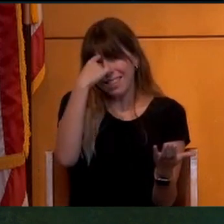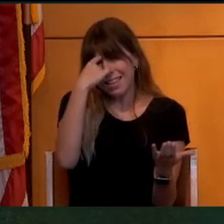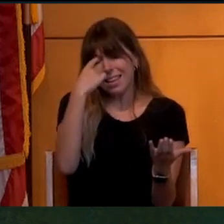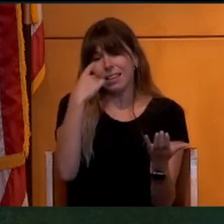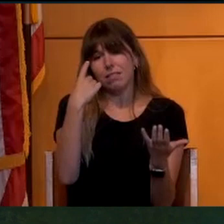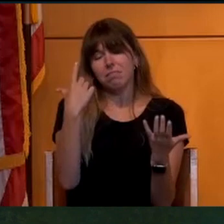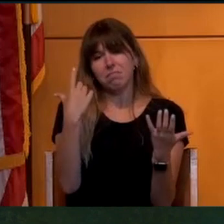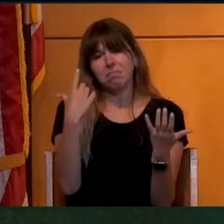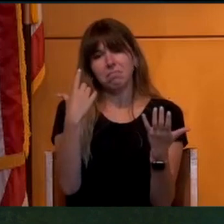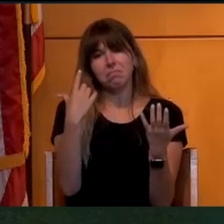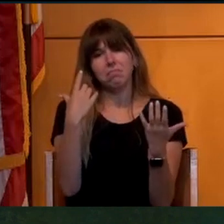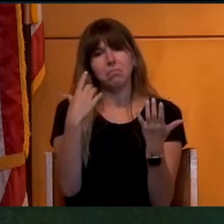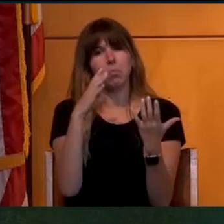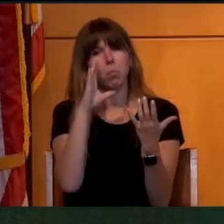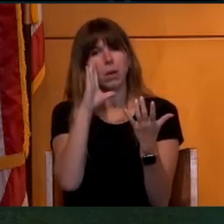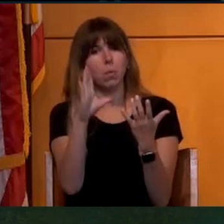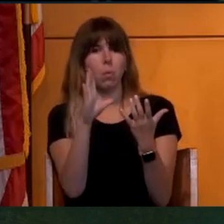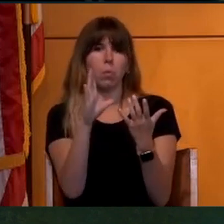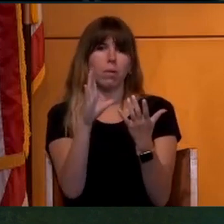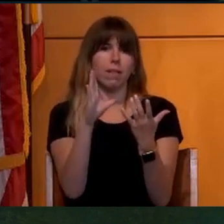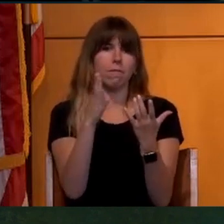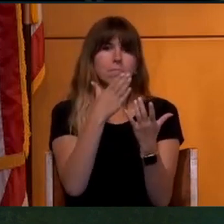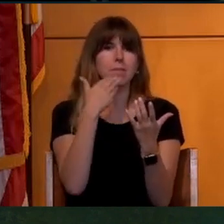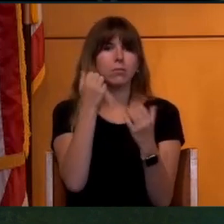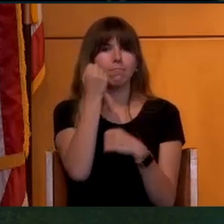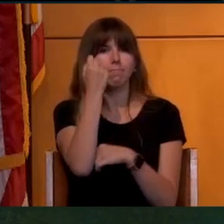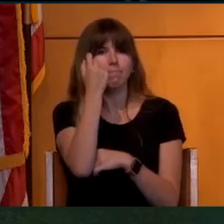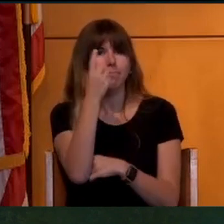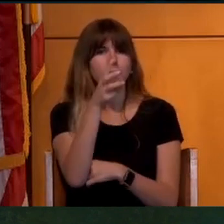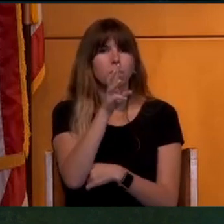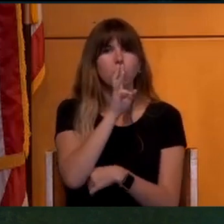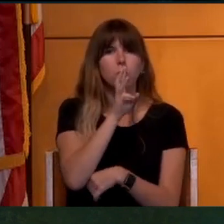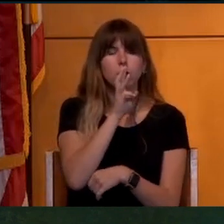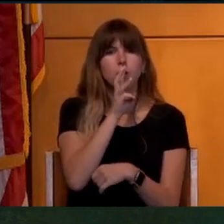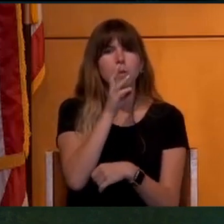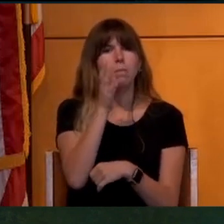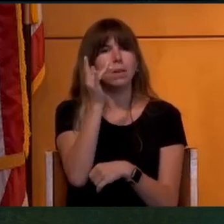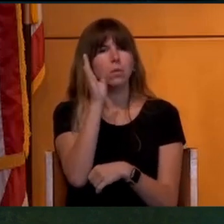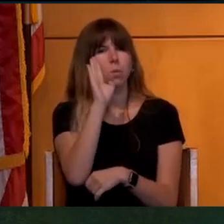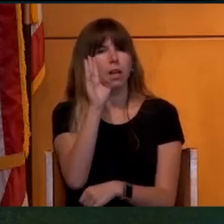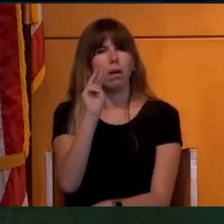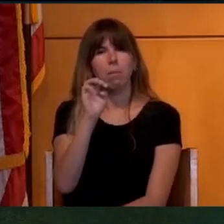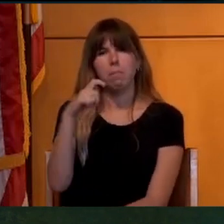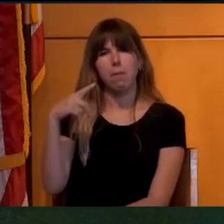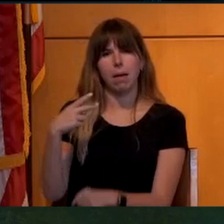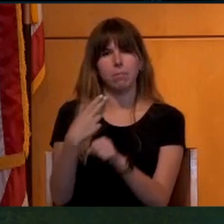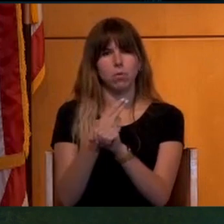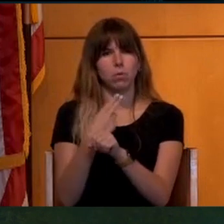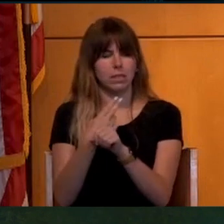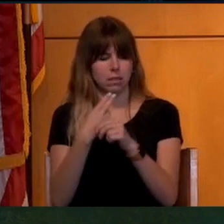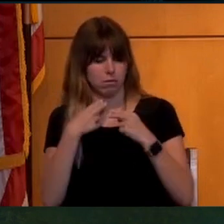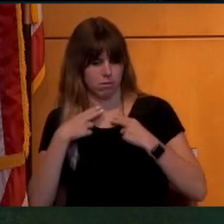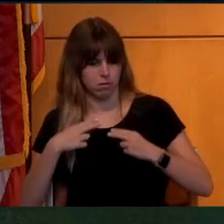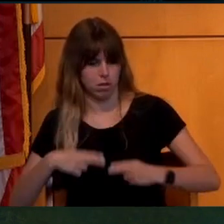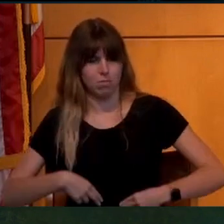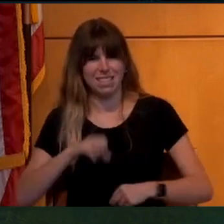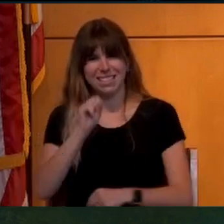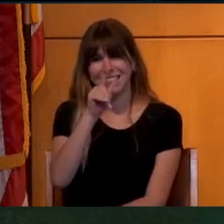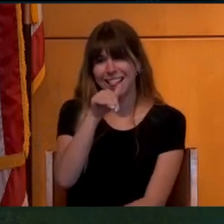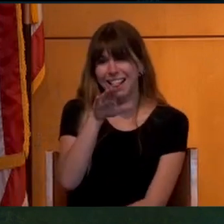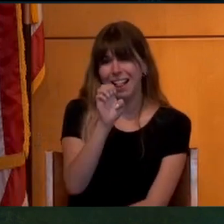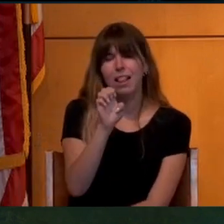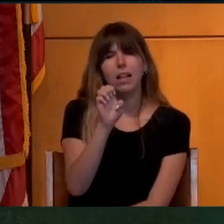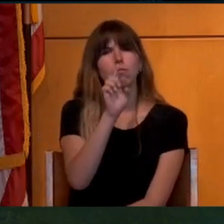leap in understanding lunar water, because it's going to be mapping at the human scale. And it is truly a mapping mission. And you'll see that in a little bit